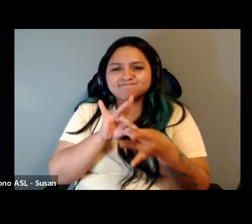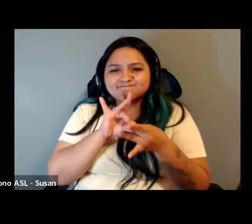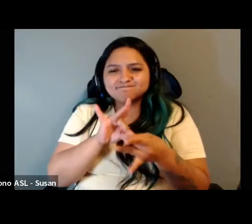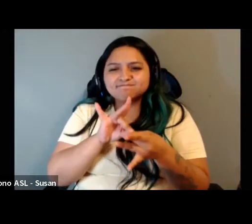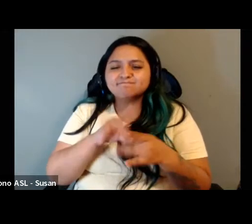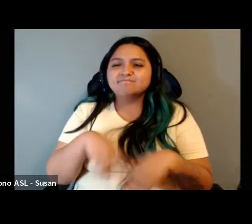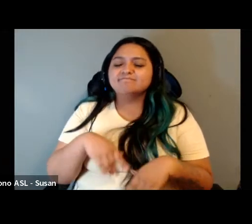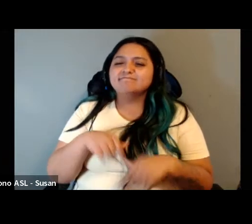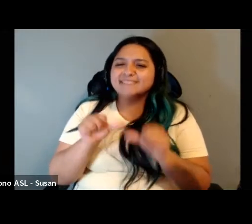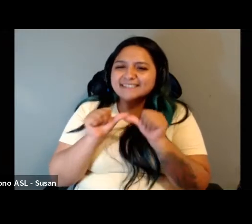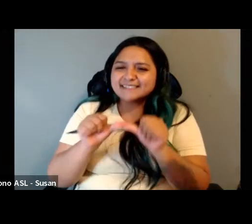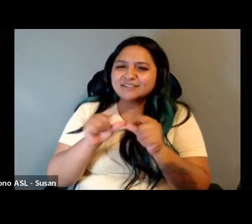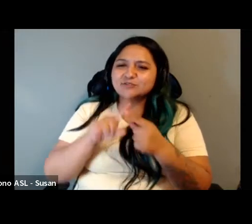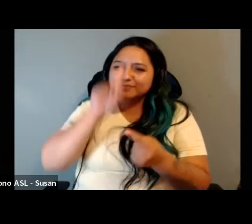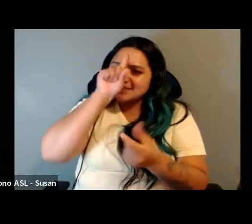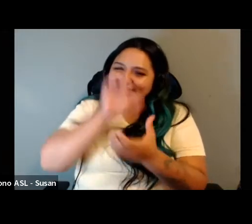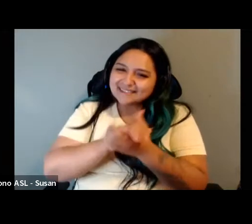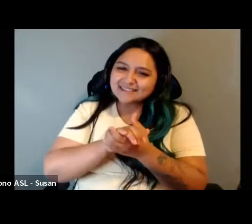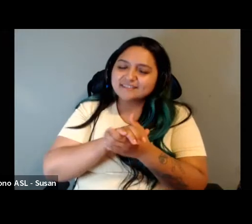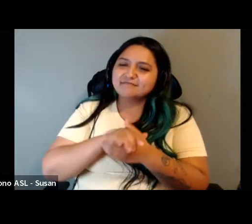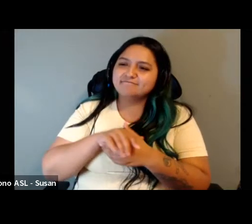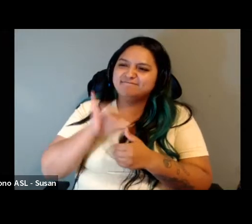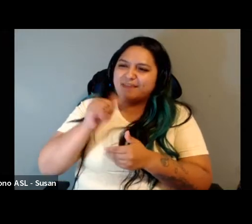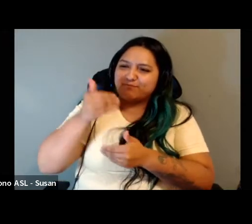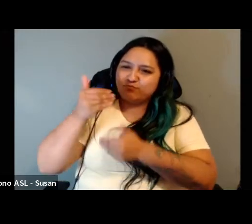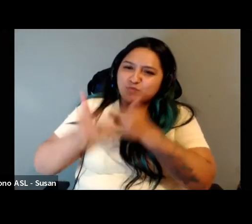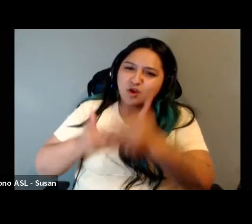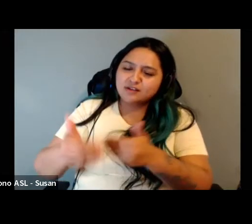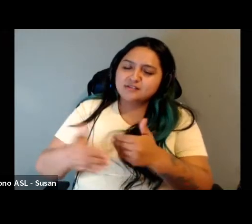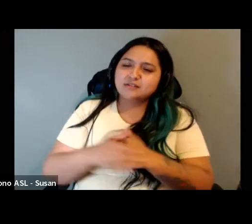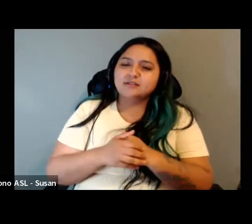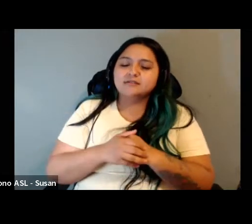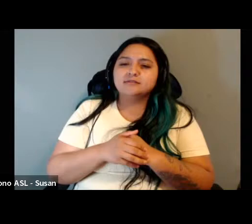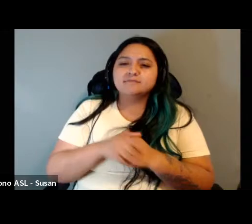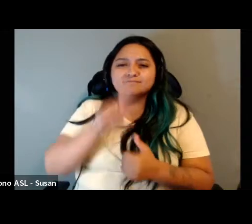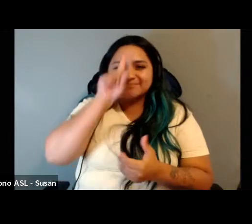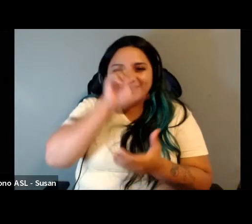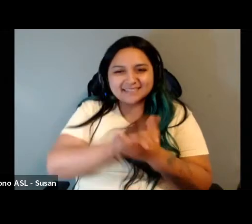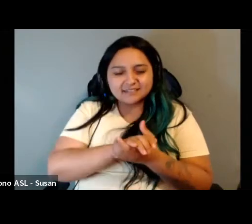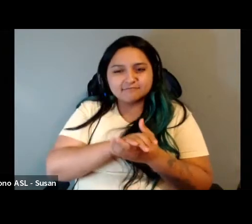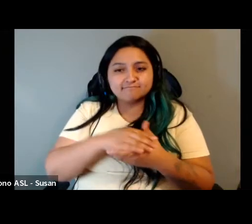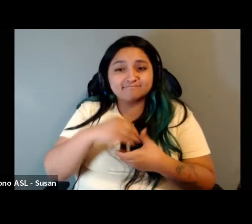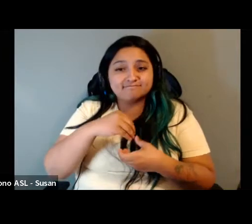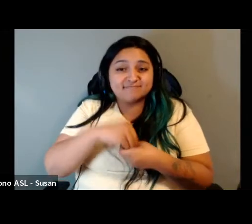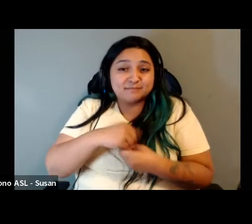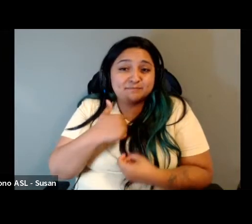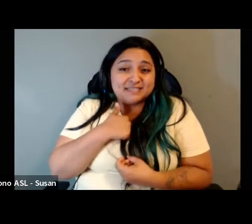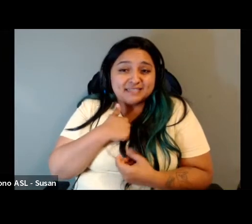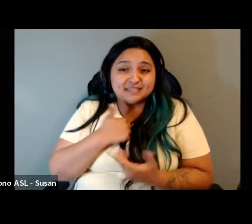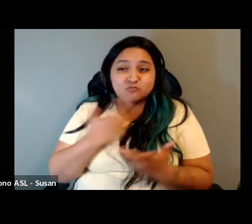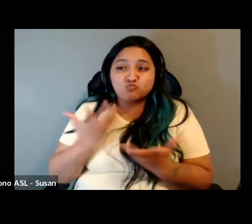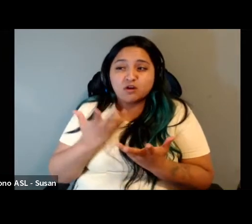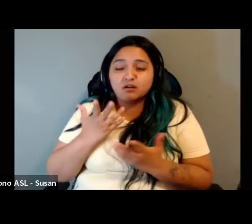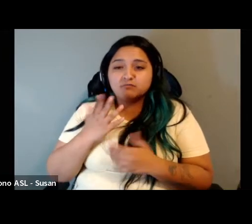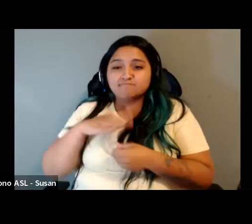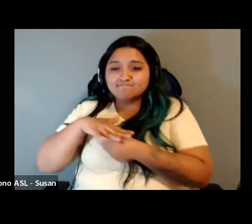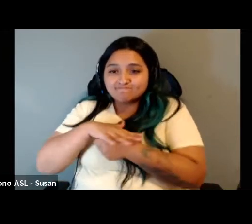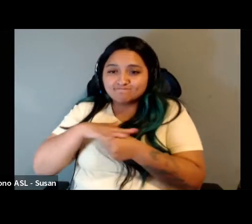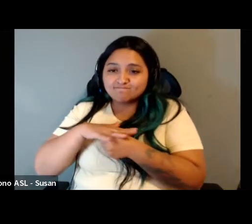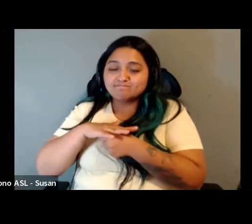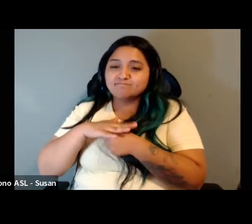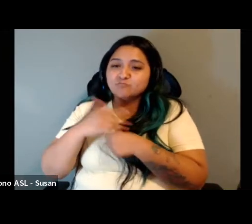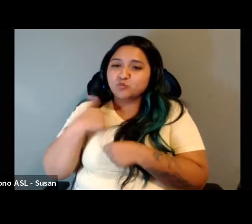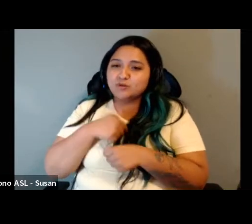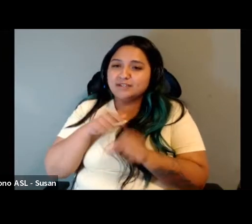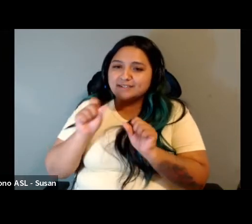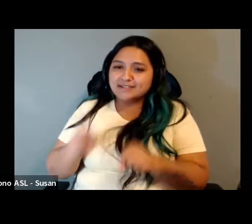believing in the process, that you keep believing in me and what the county can bring to bear to create the kind of